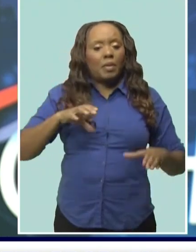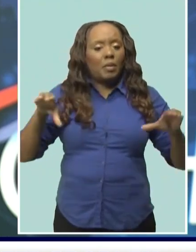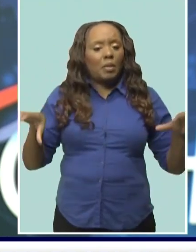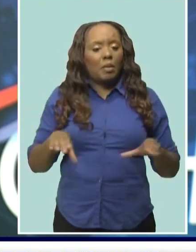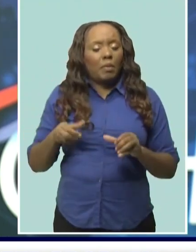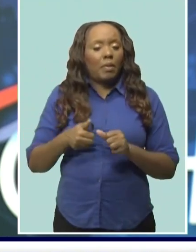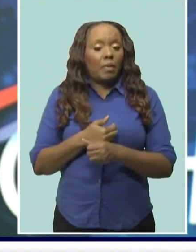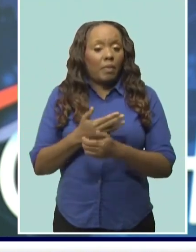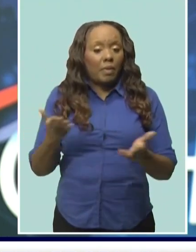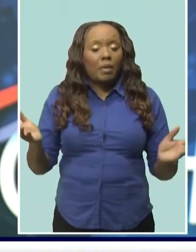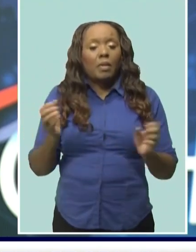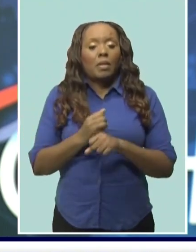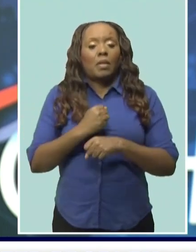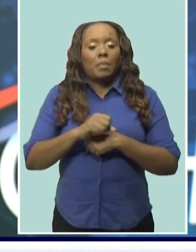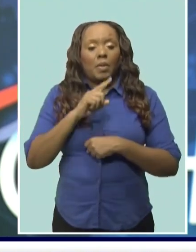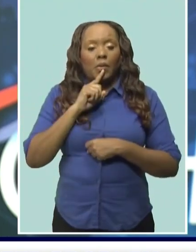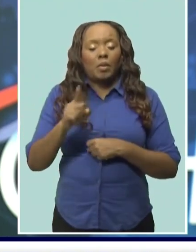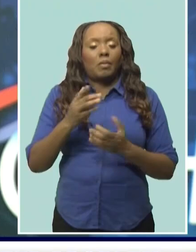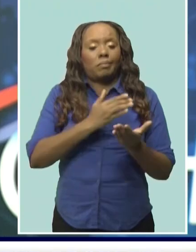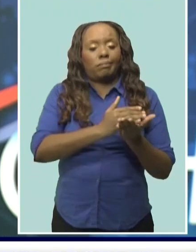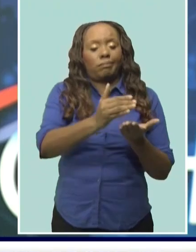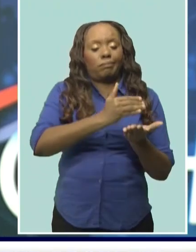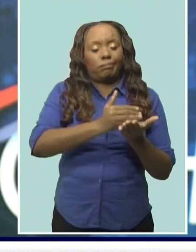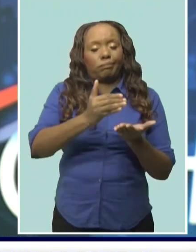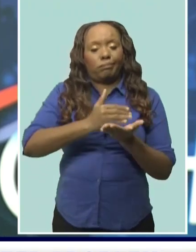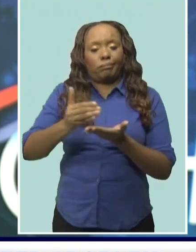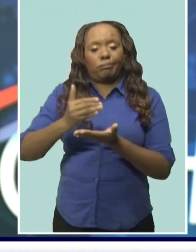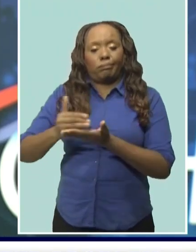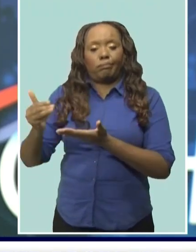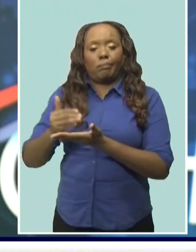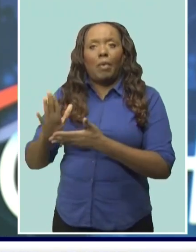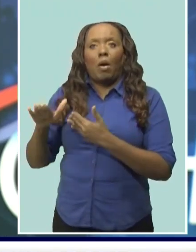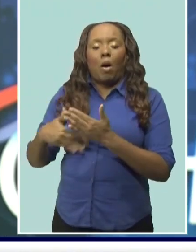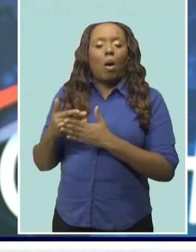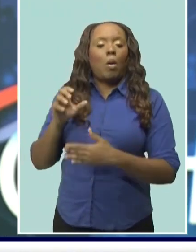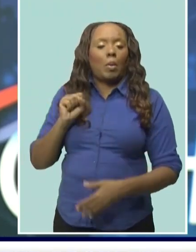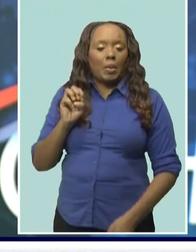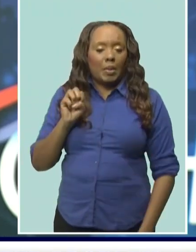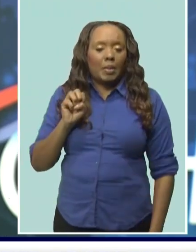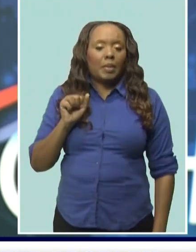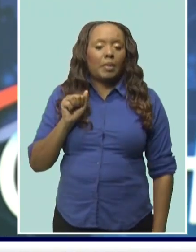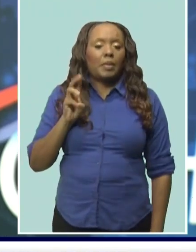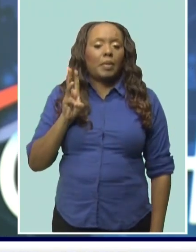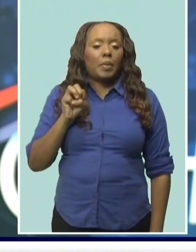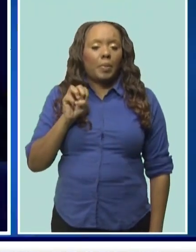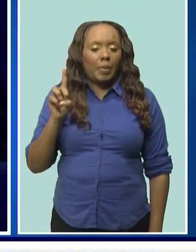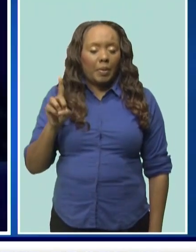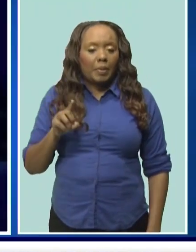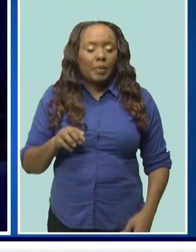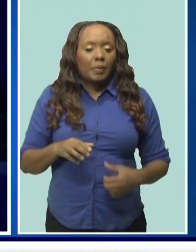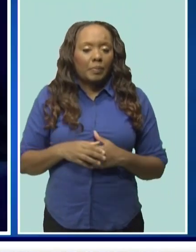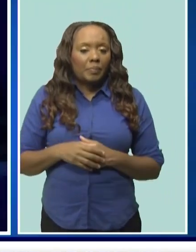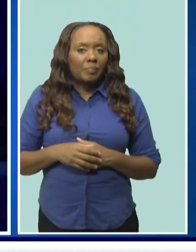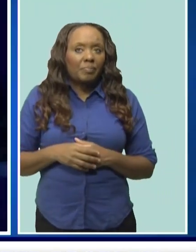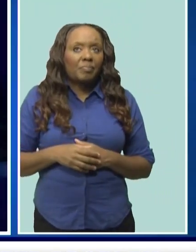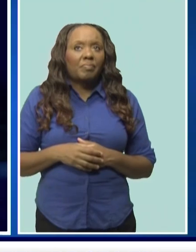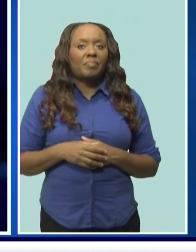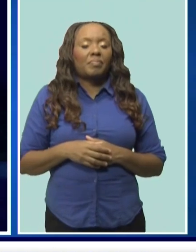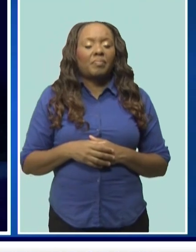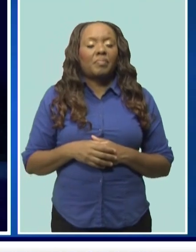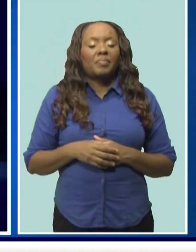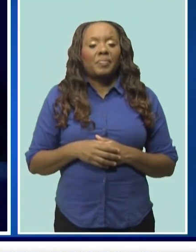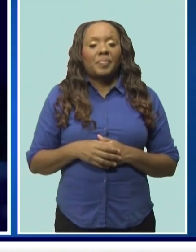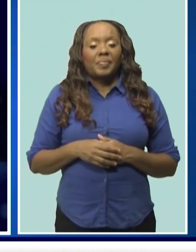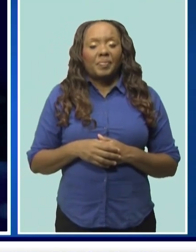and environmentally sound removal of the sargassum from the island's beaches. We have had